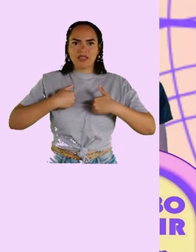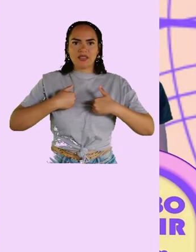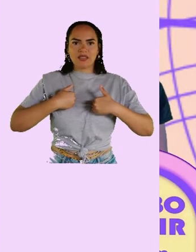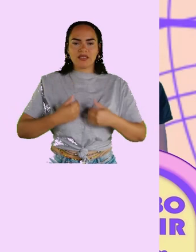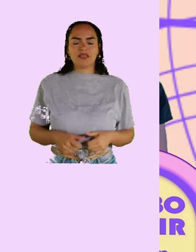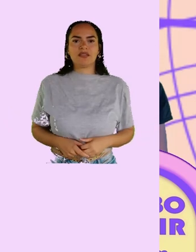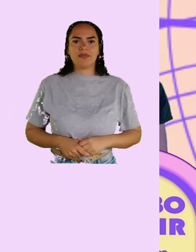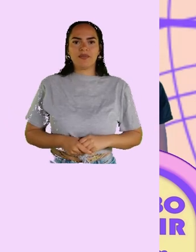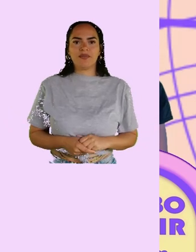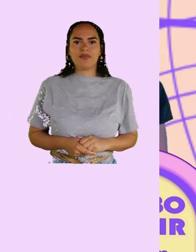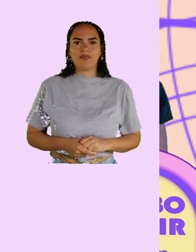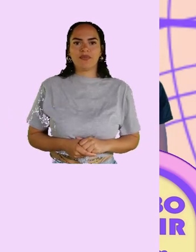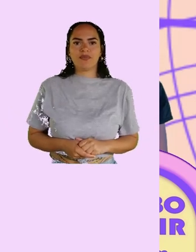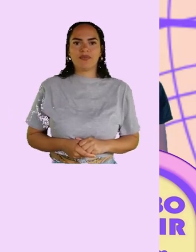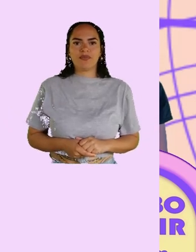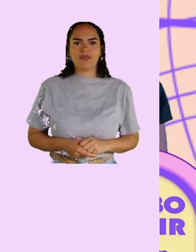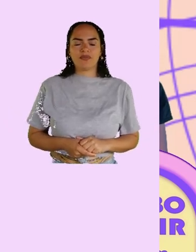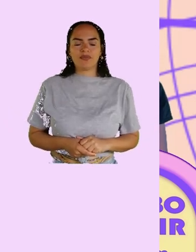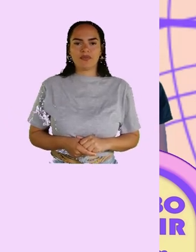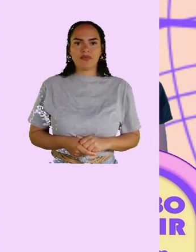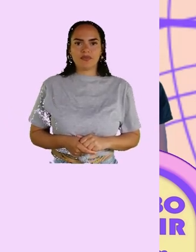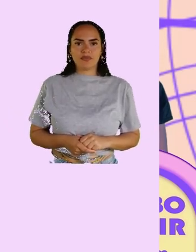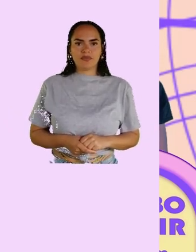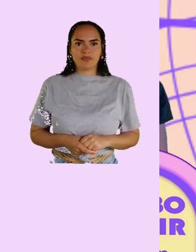Maybe not, but I'll still be here when the performance ends,